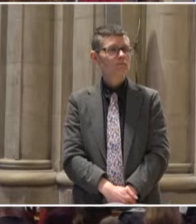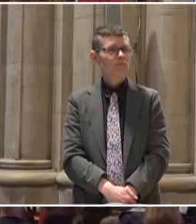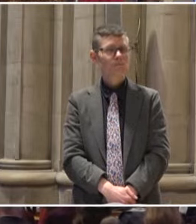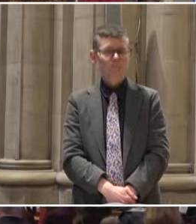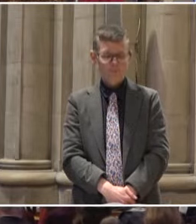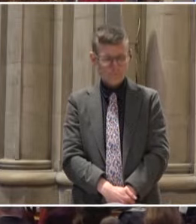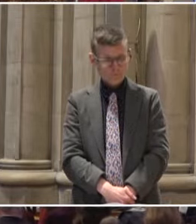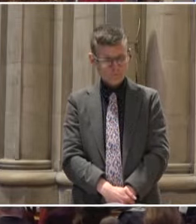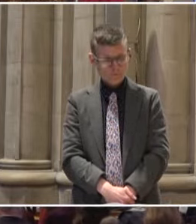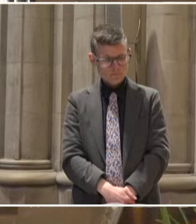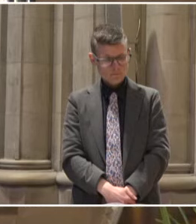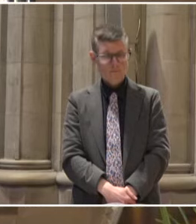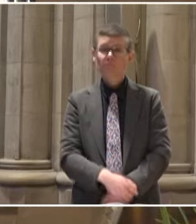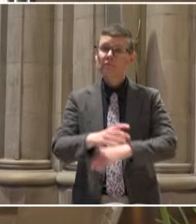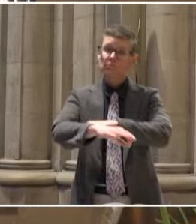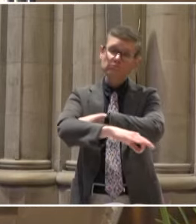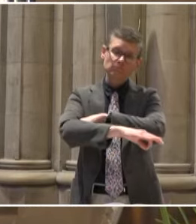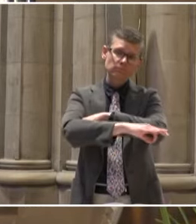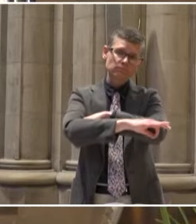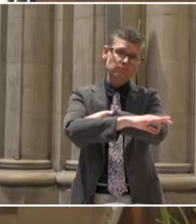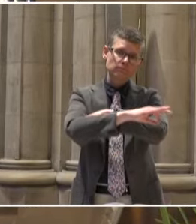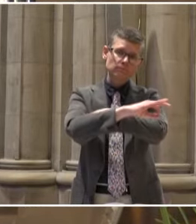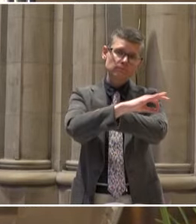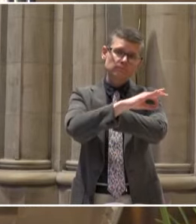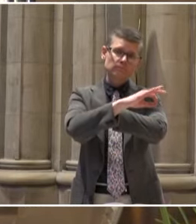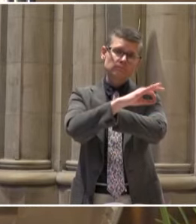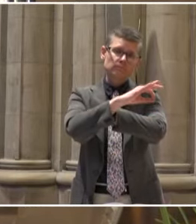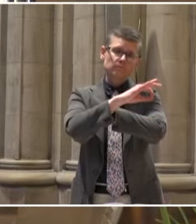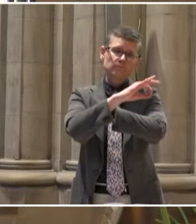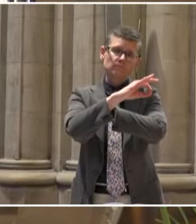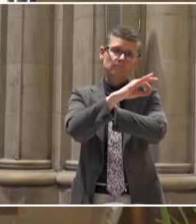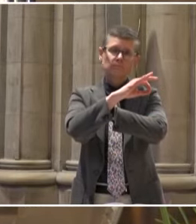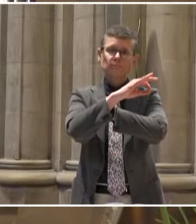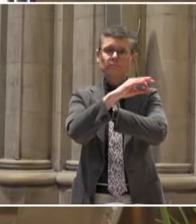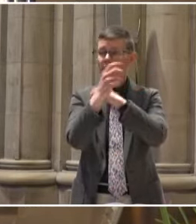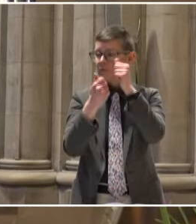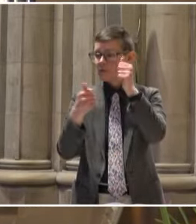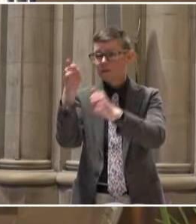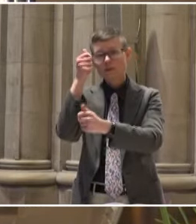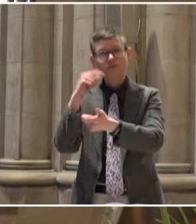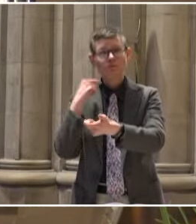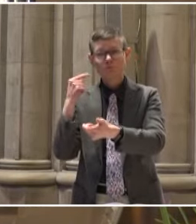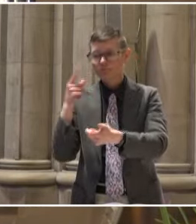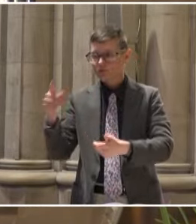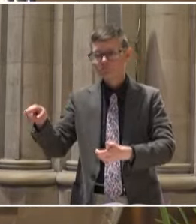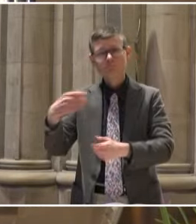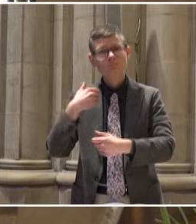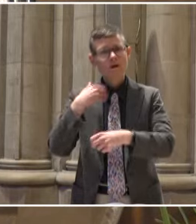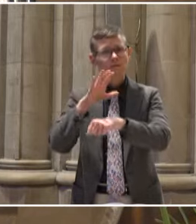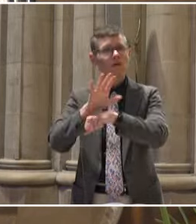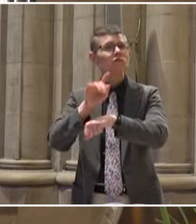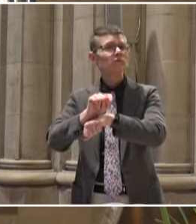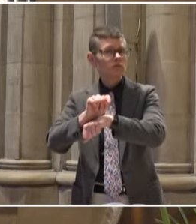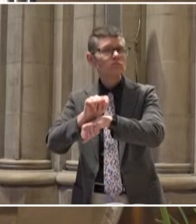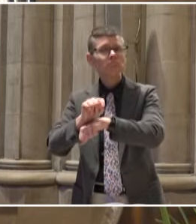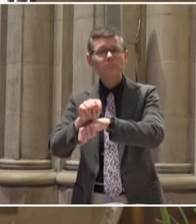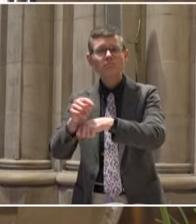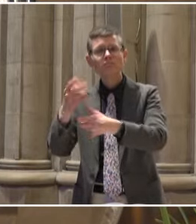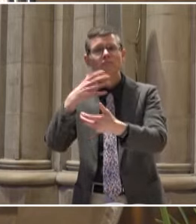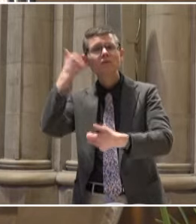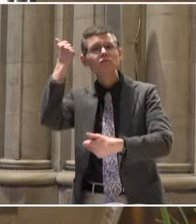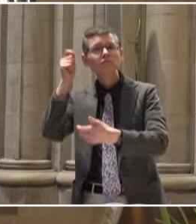As soon as it was morning, the chief priests held a consultation with the elders and